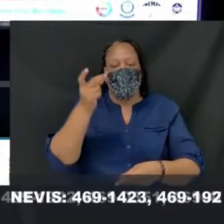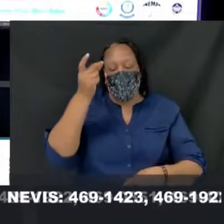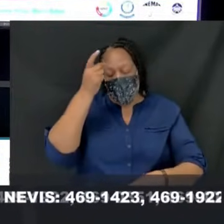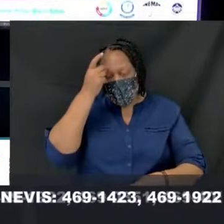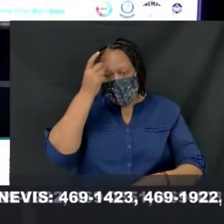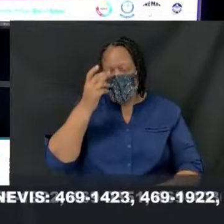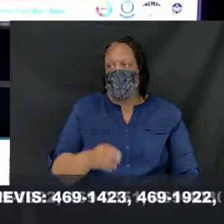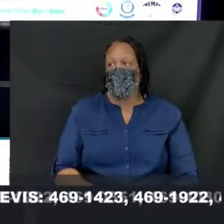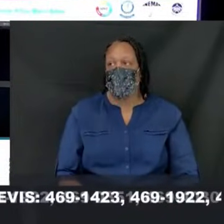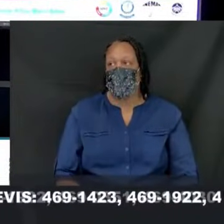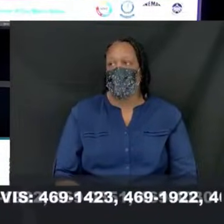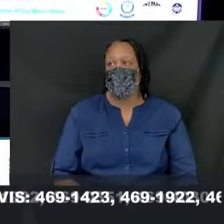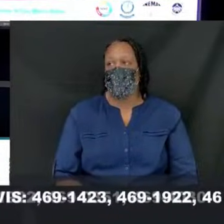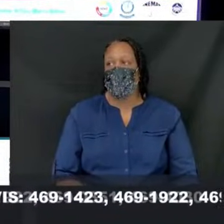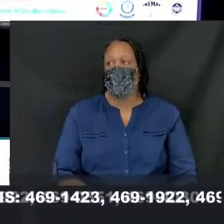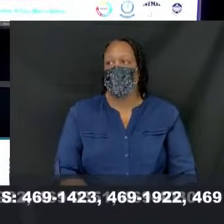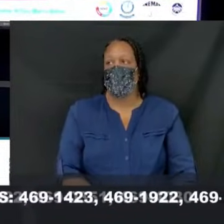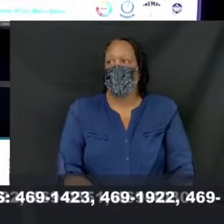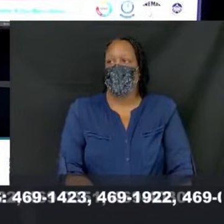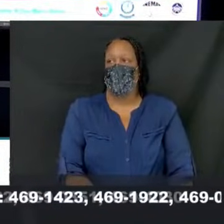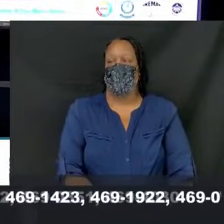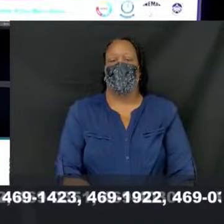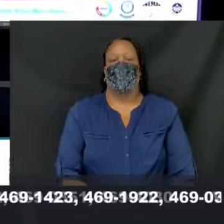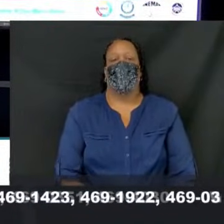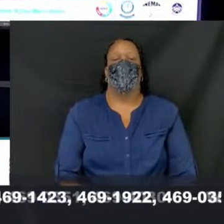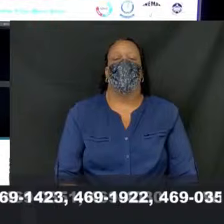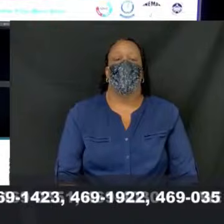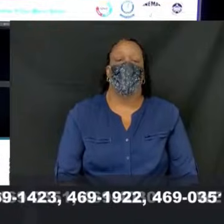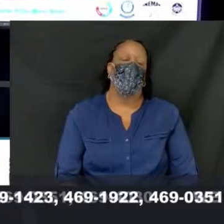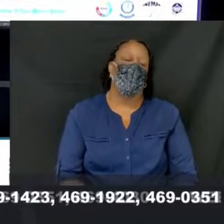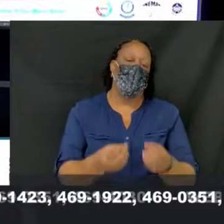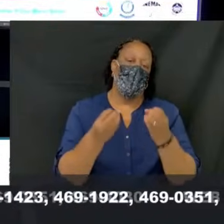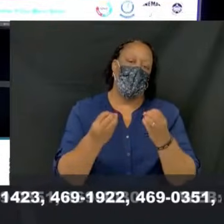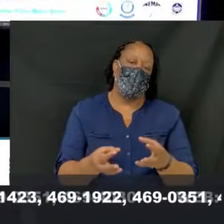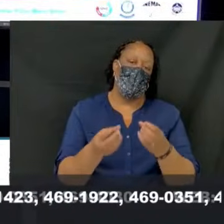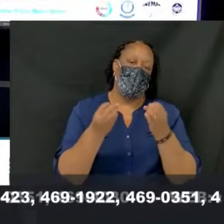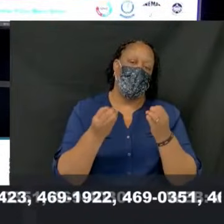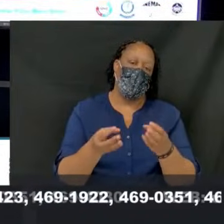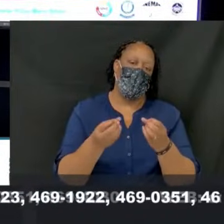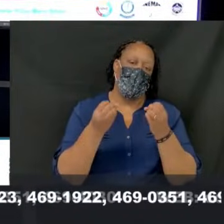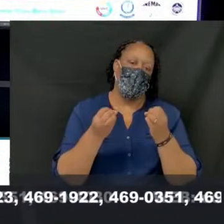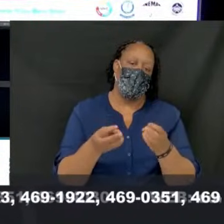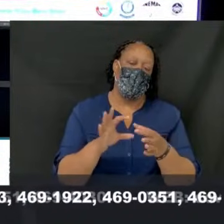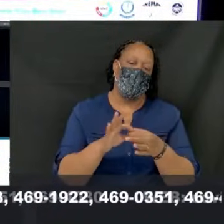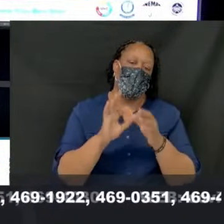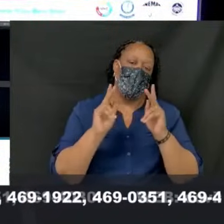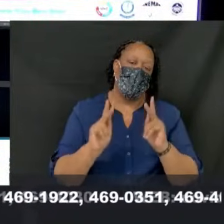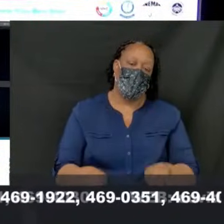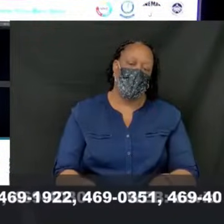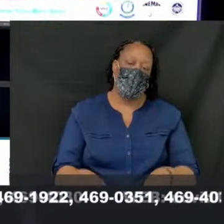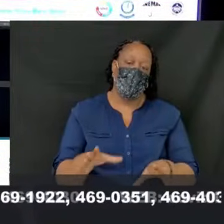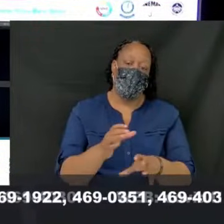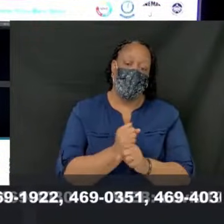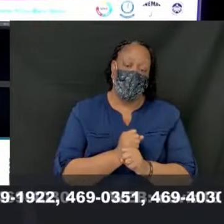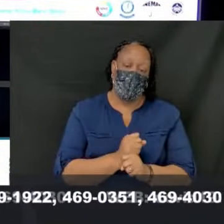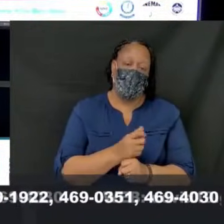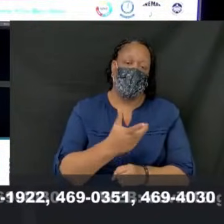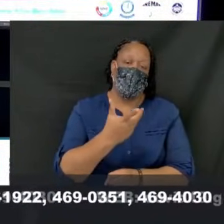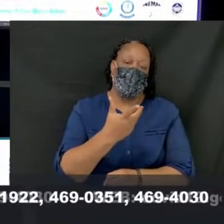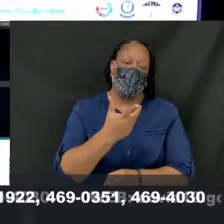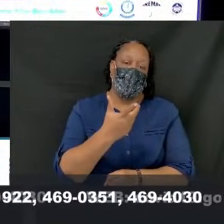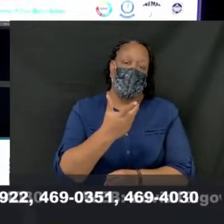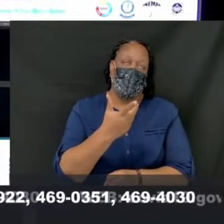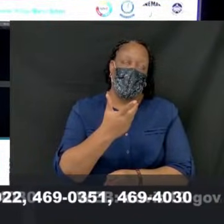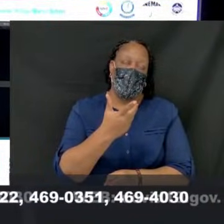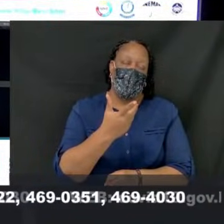cases, they are occurring among the unvaccinated, and the majority of persons who are being hospitalized